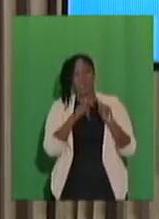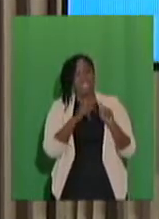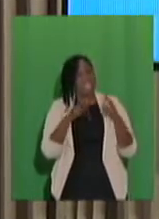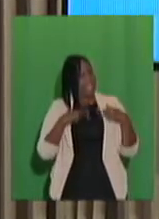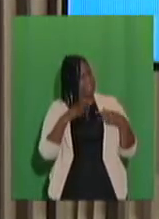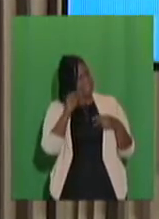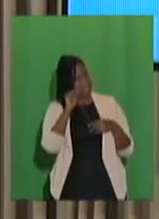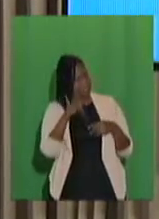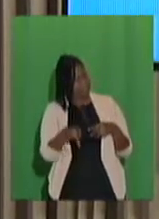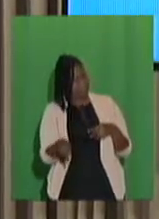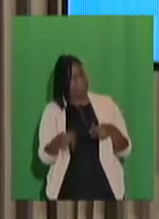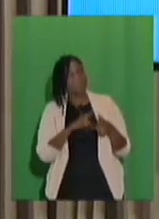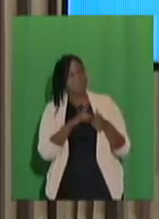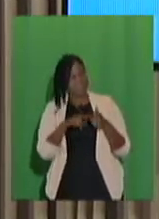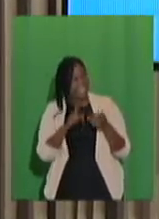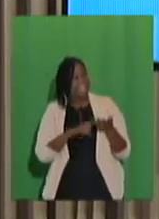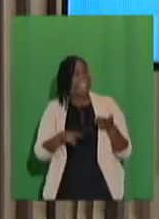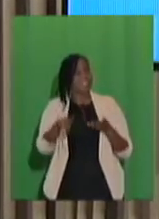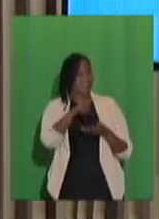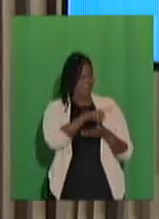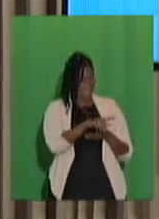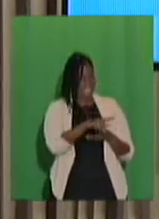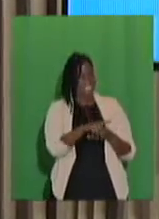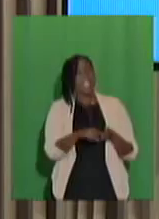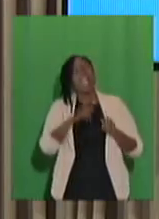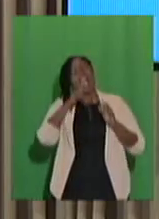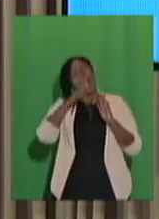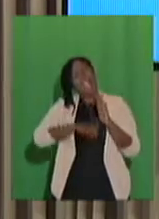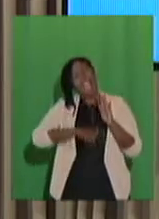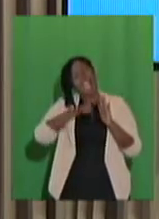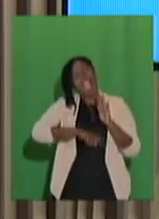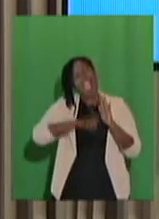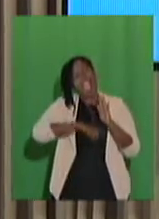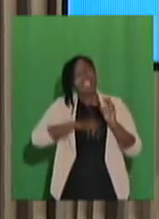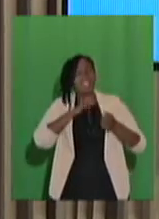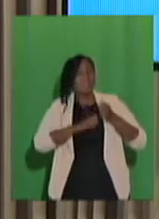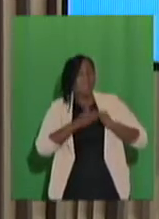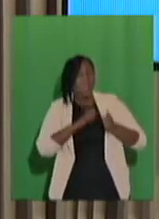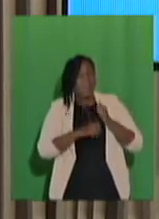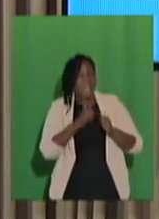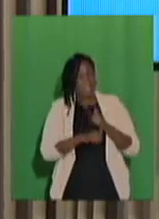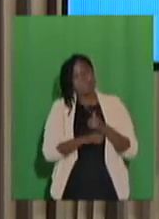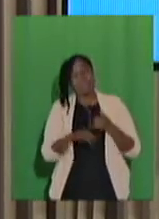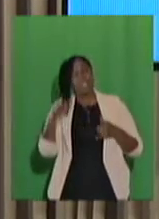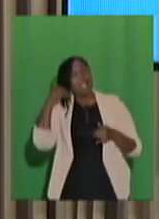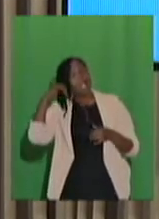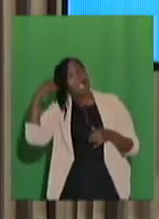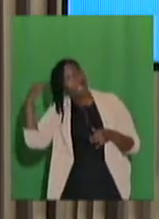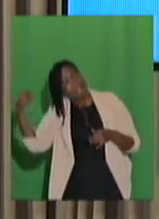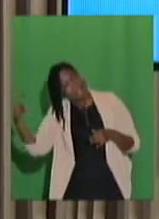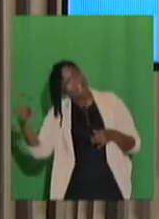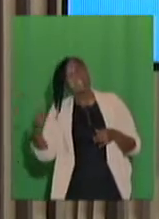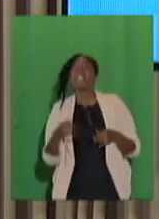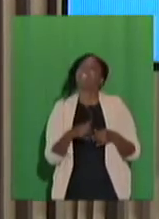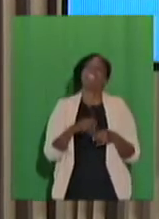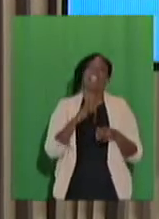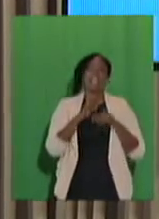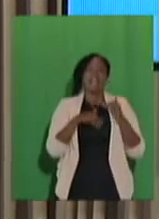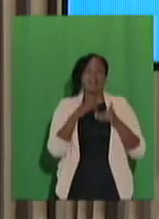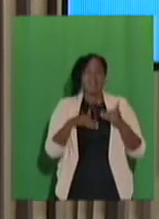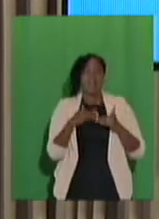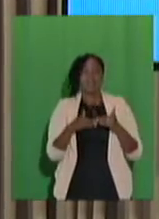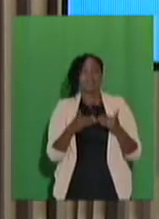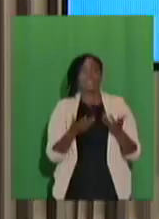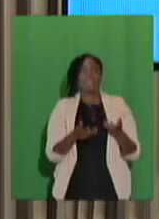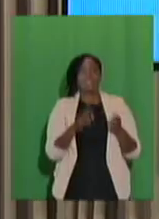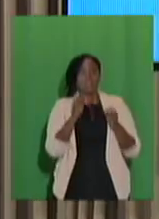sometime next week, which will take the load off the physical calling in so that those who don't have access to